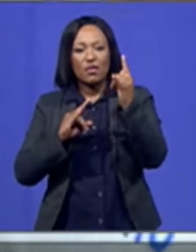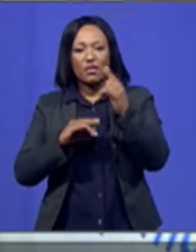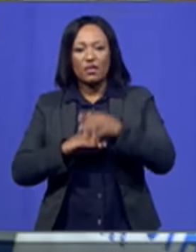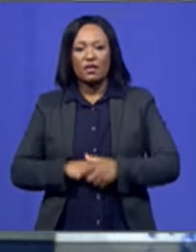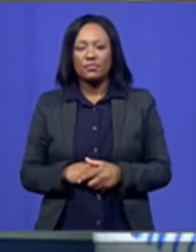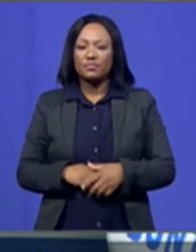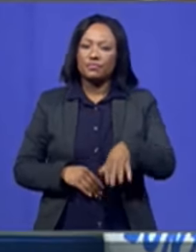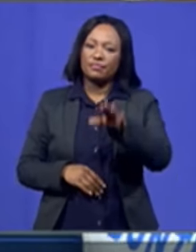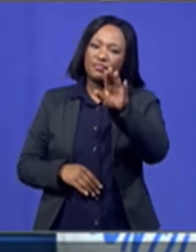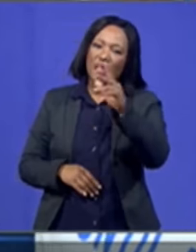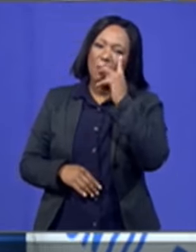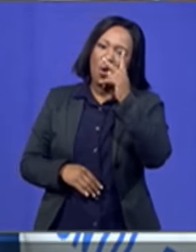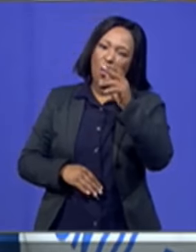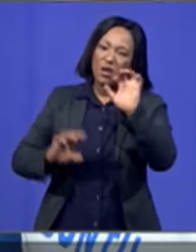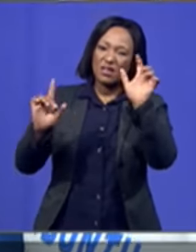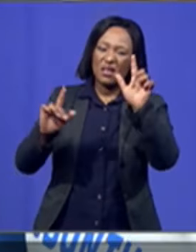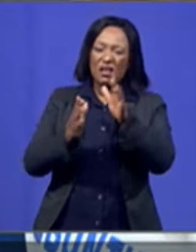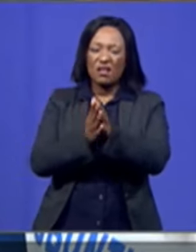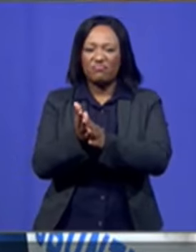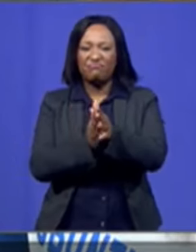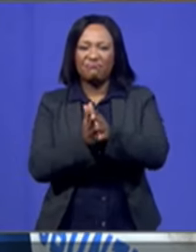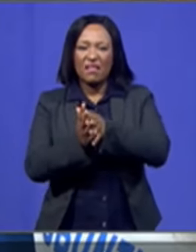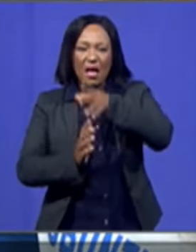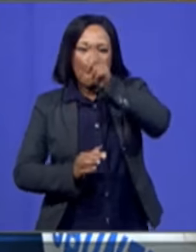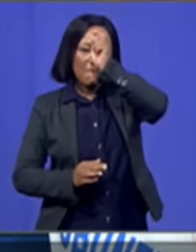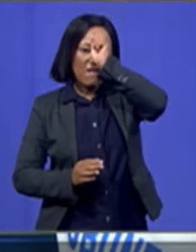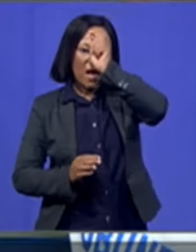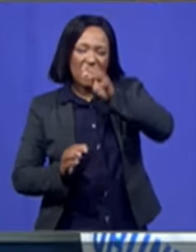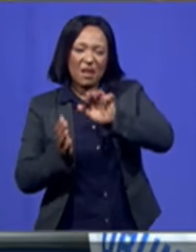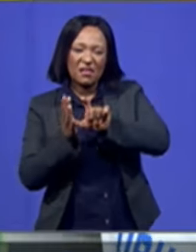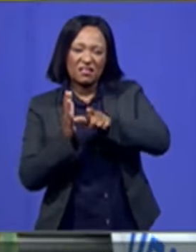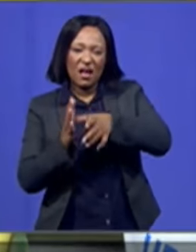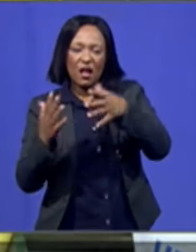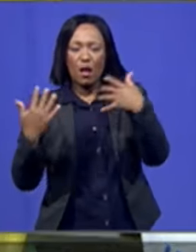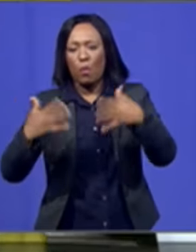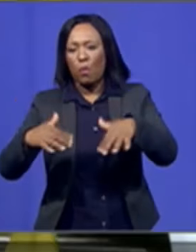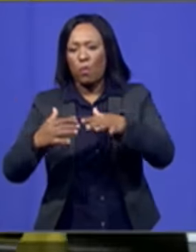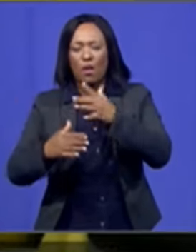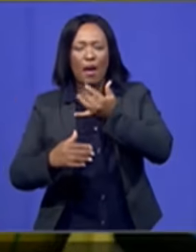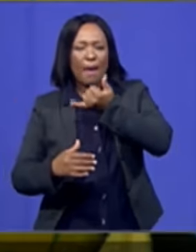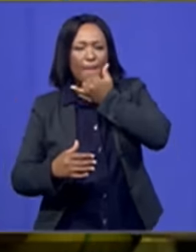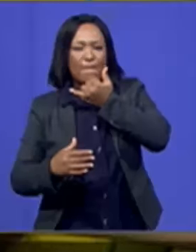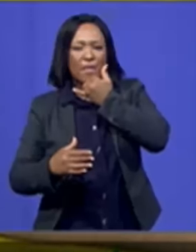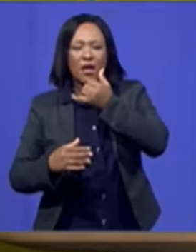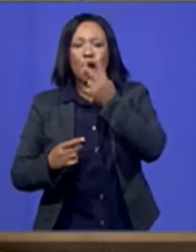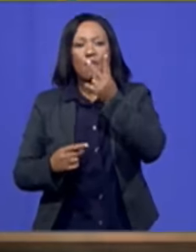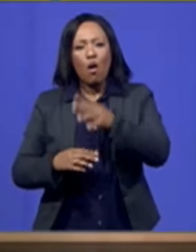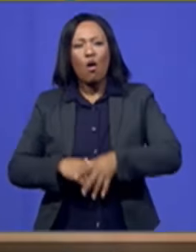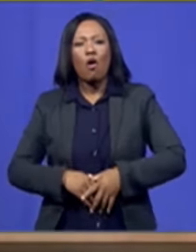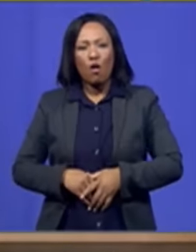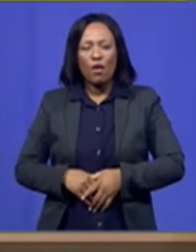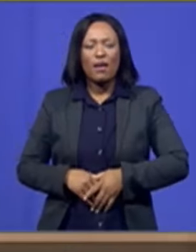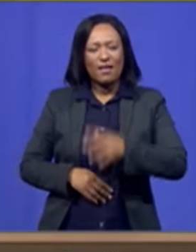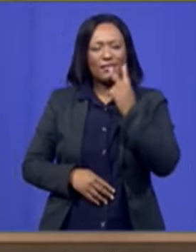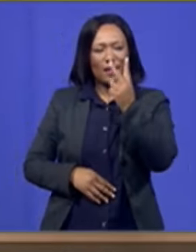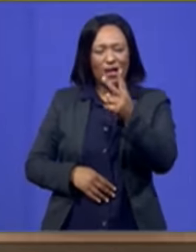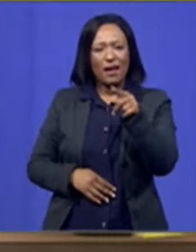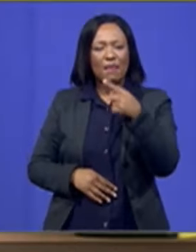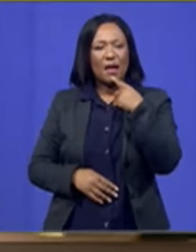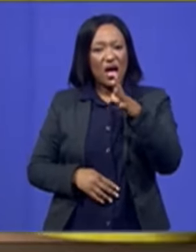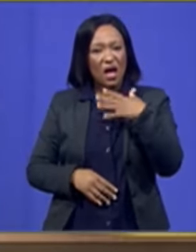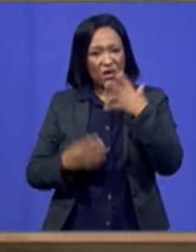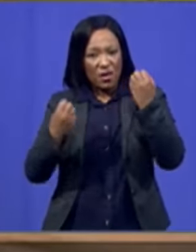Sundowns ke bafana ba style, ke bafana ba tshushan piano. I'm so happy Sundowns. Bona ba bolela ba rena re tlo